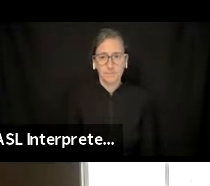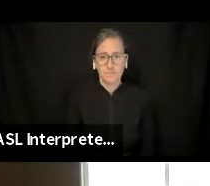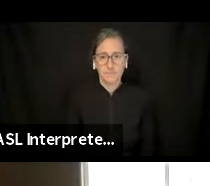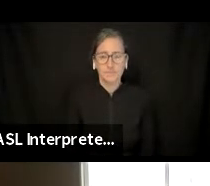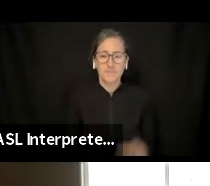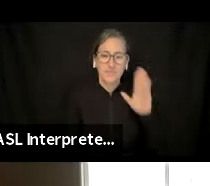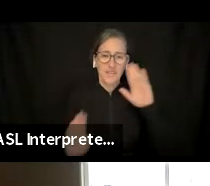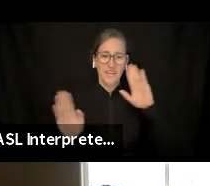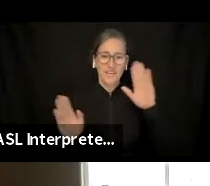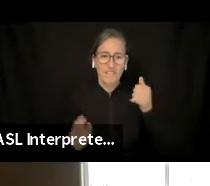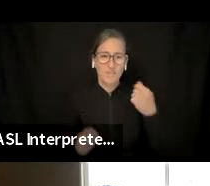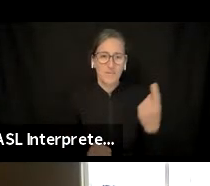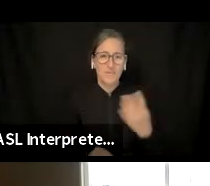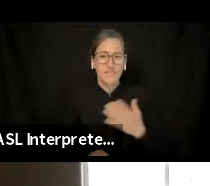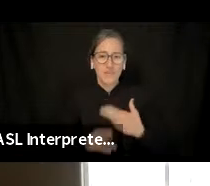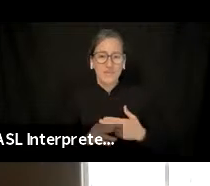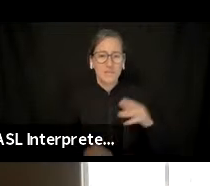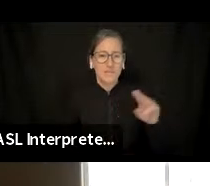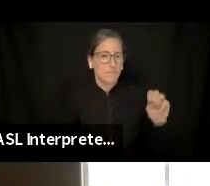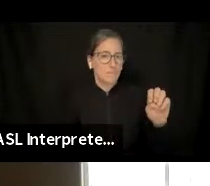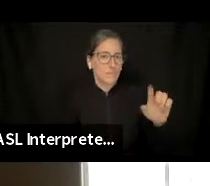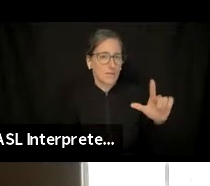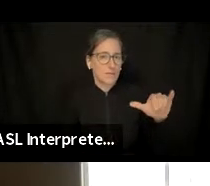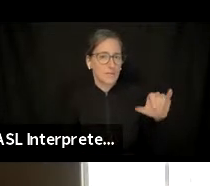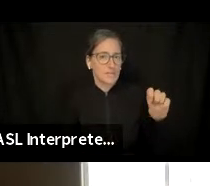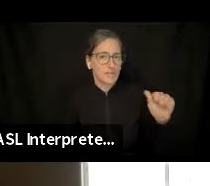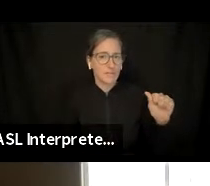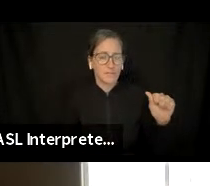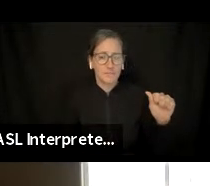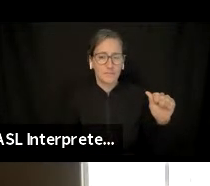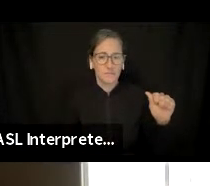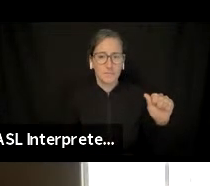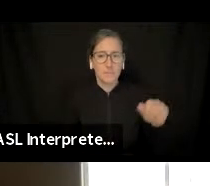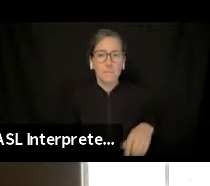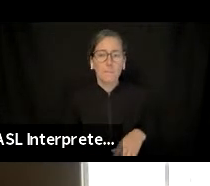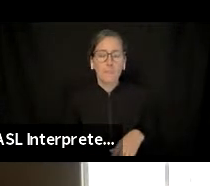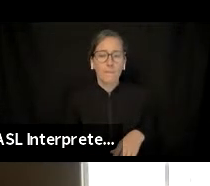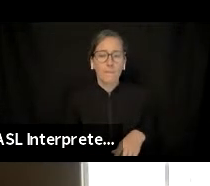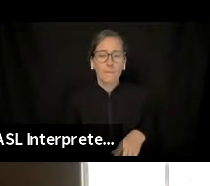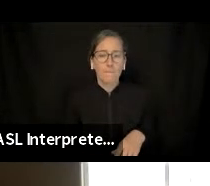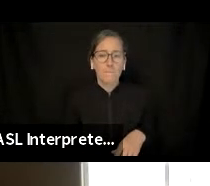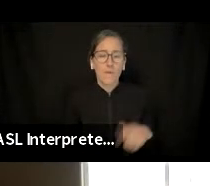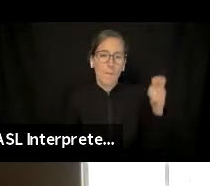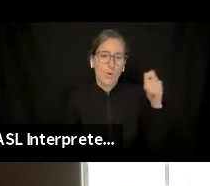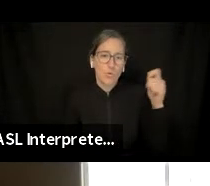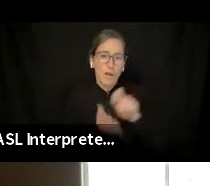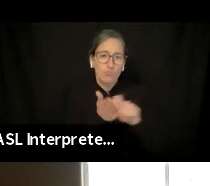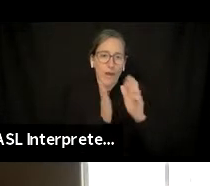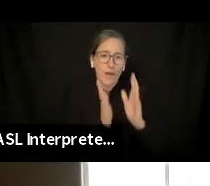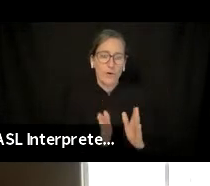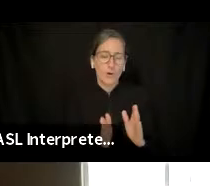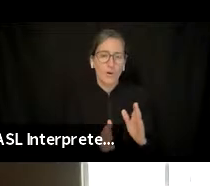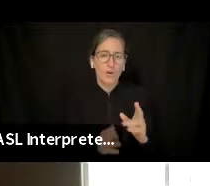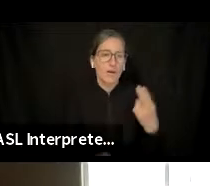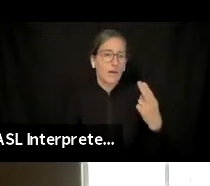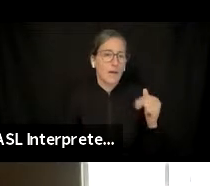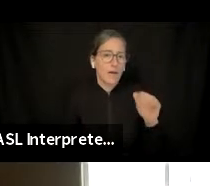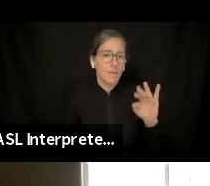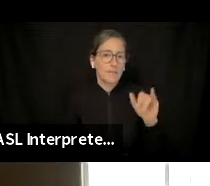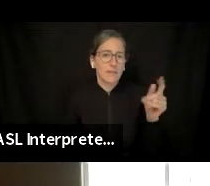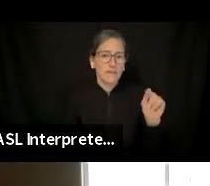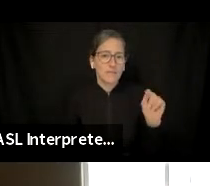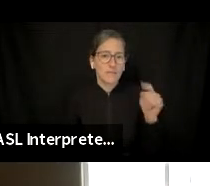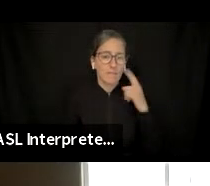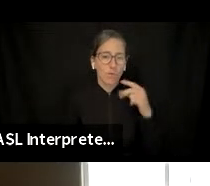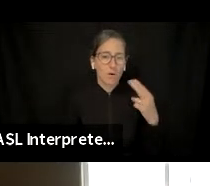Hi, everybody. My name is Melissa. I am a grant writer with Habitat for Humanity here in town.